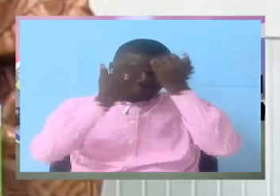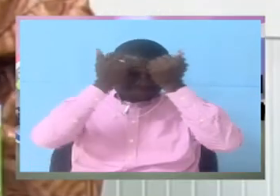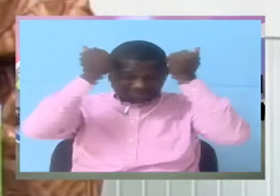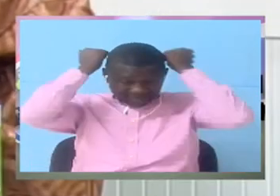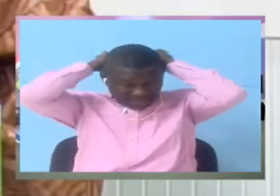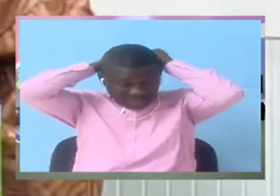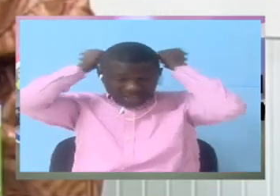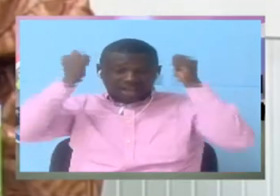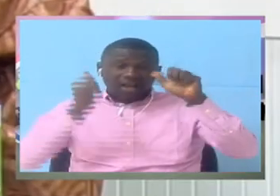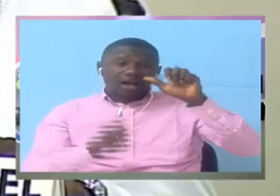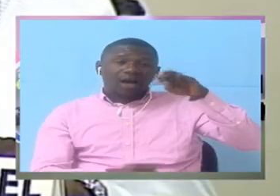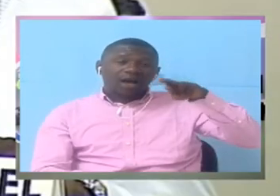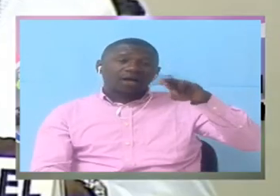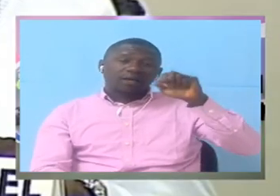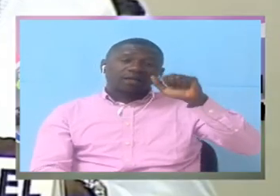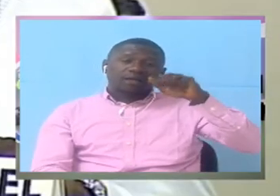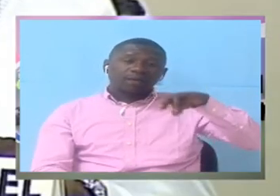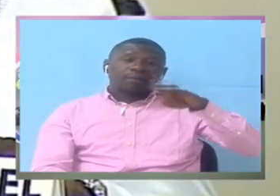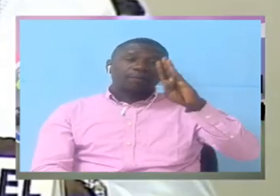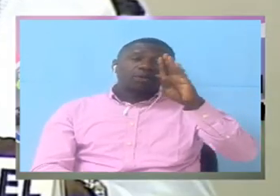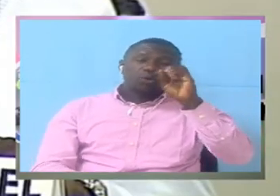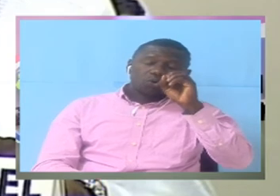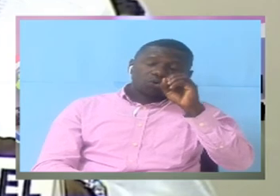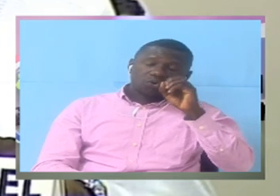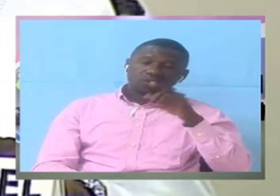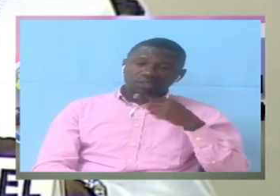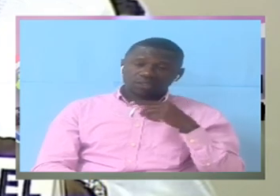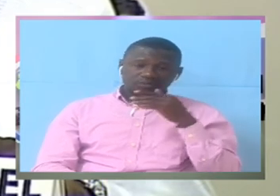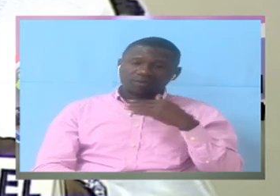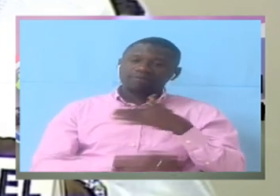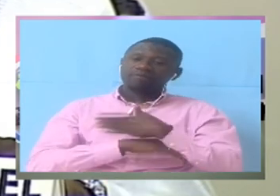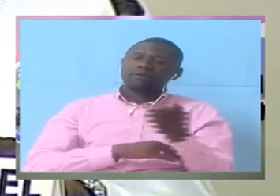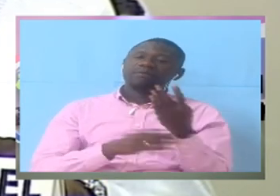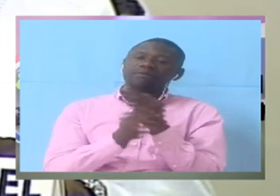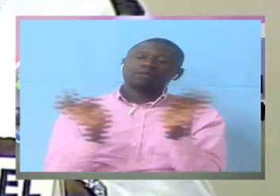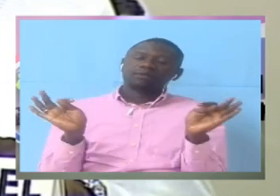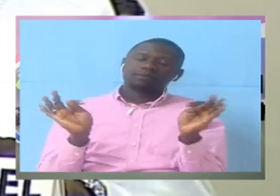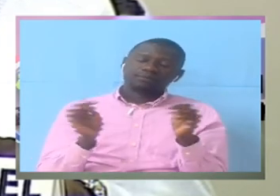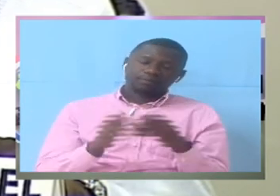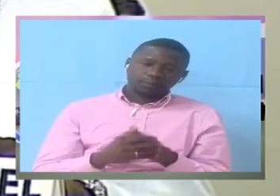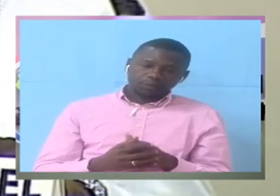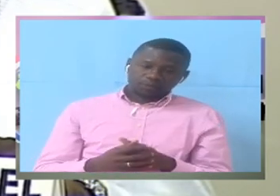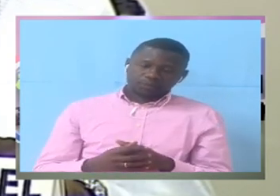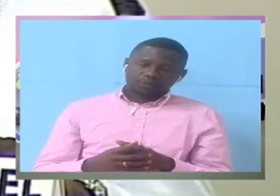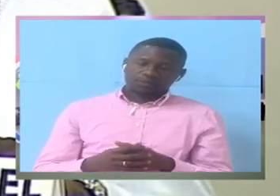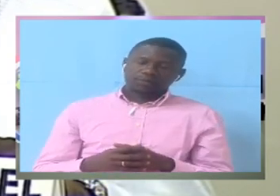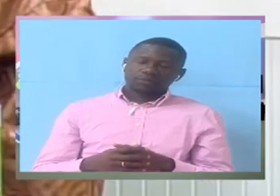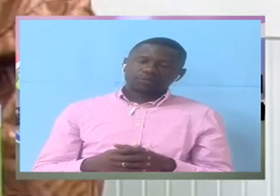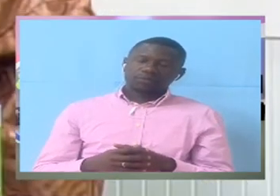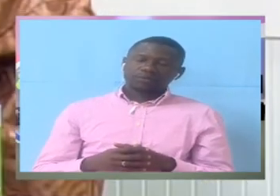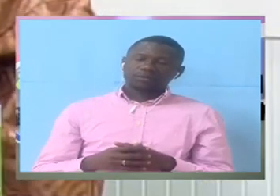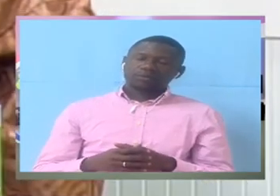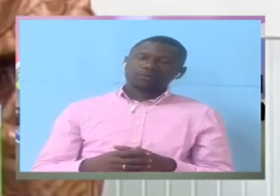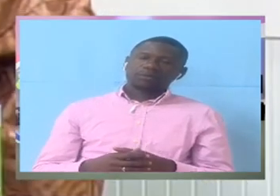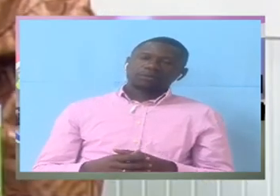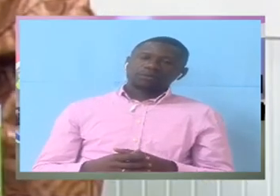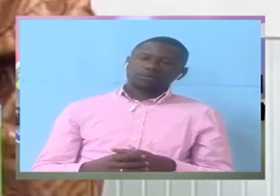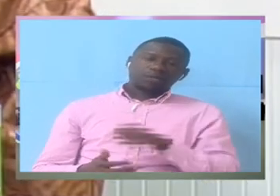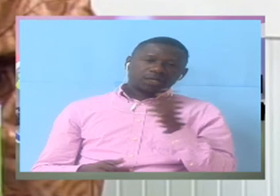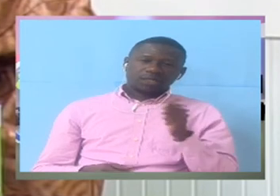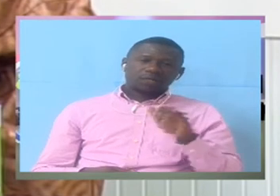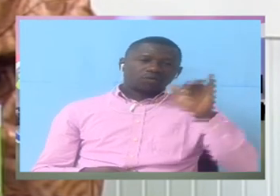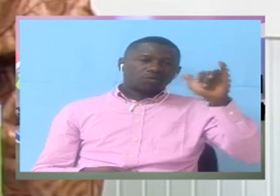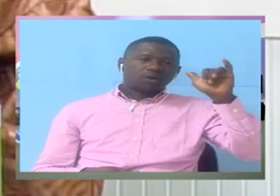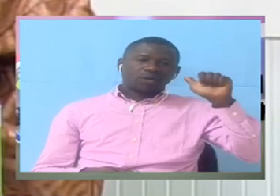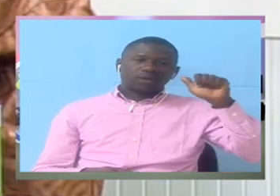Yes. And Youngs was one of those that controlled the executive mansion. Youngs fanang dabi mol ya lo